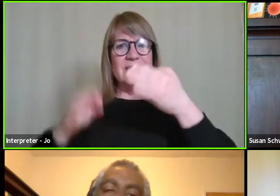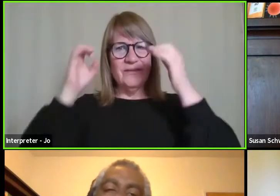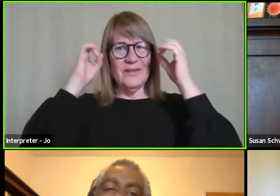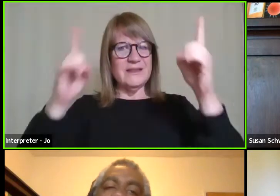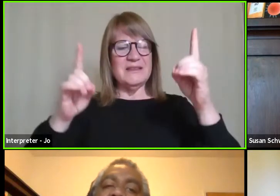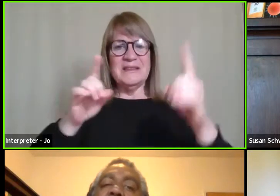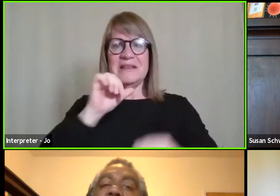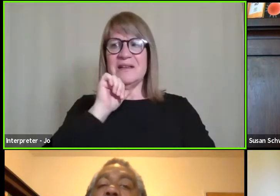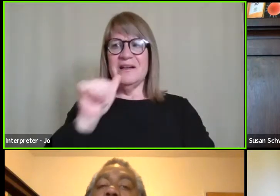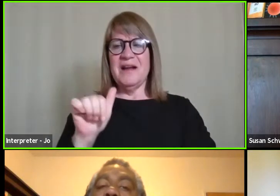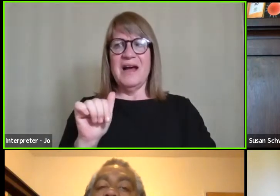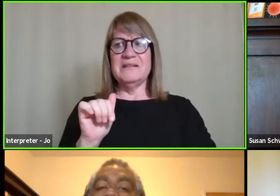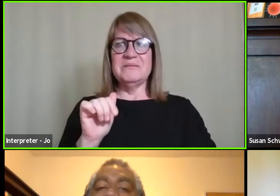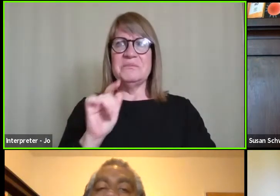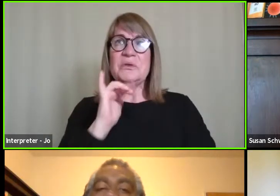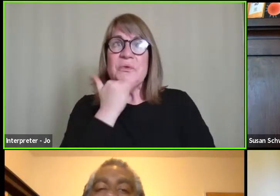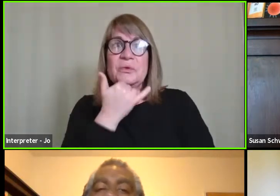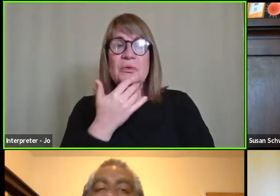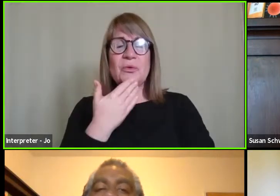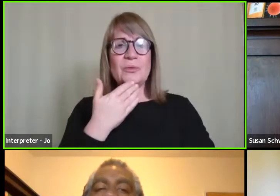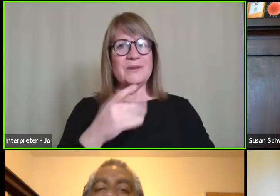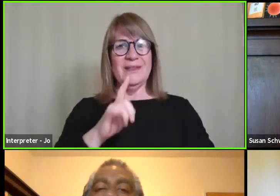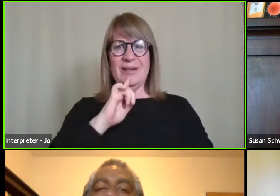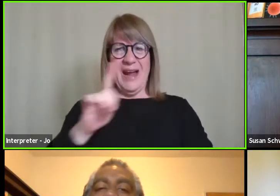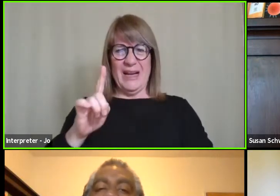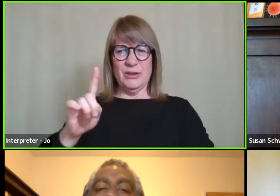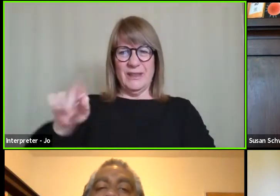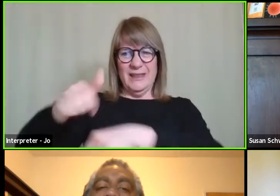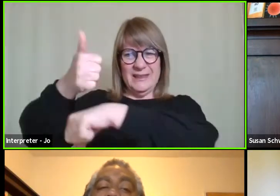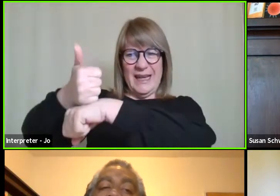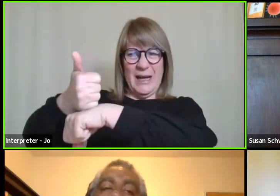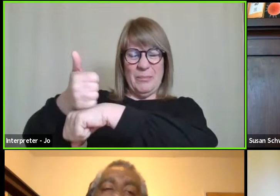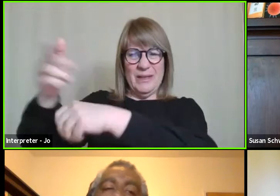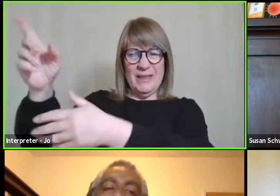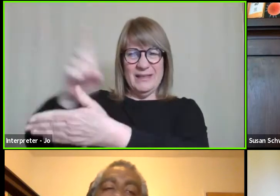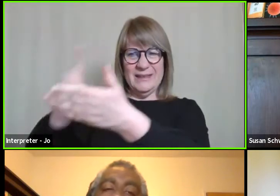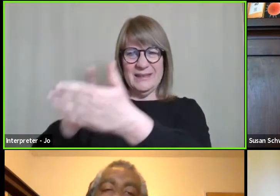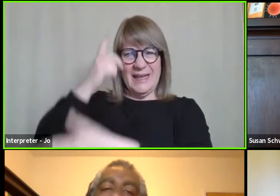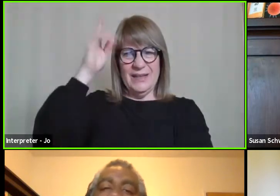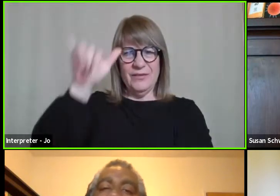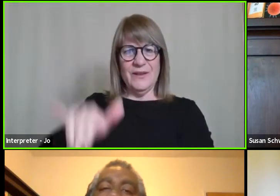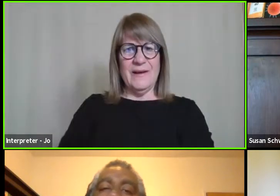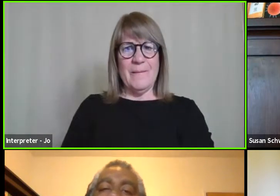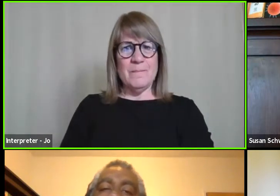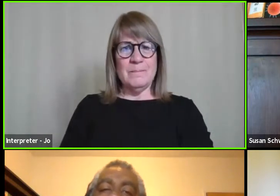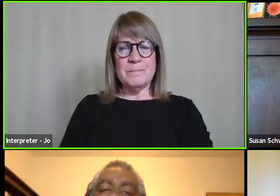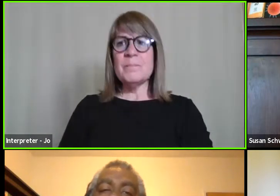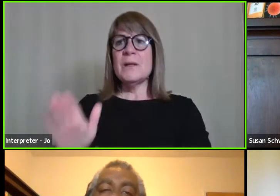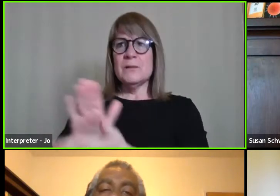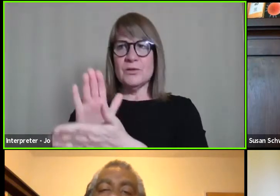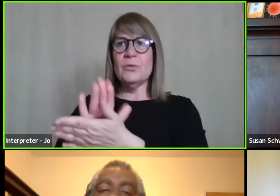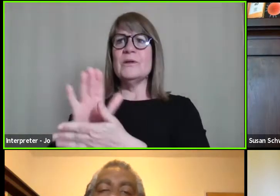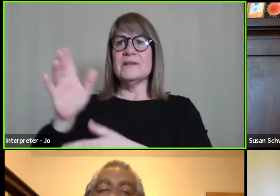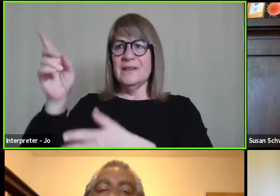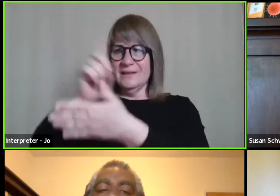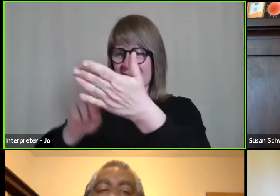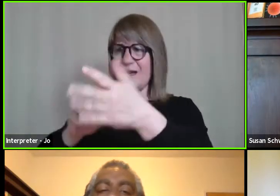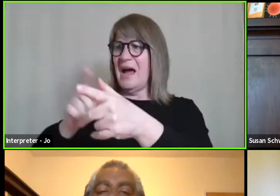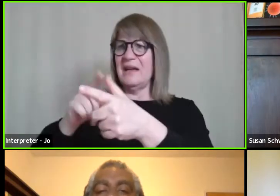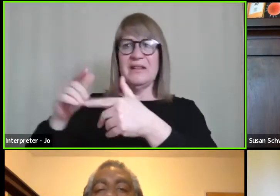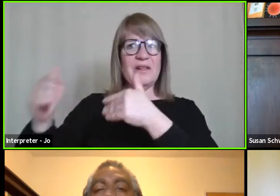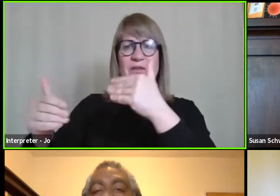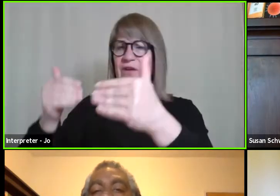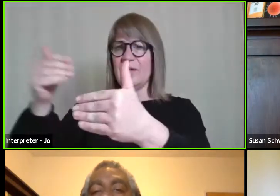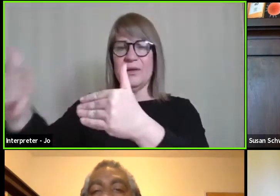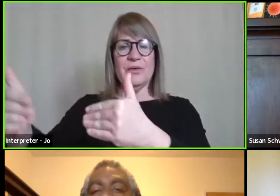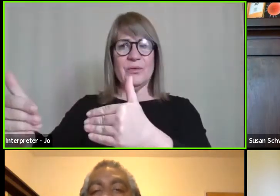they're actually a design feature our schools do exactly what they were designed to do but they don't do what we need them to do and so it is through the interrogation of this